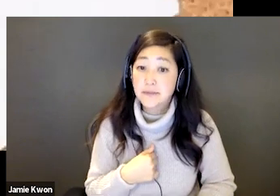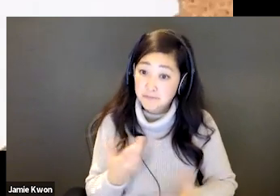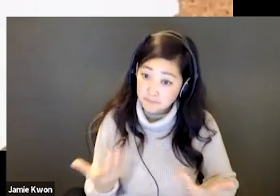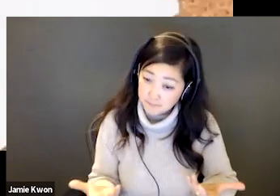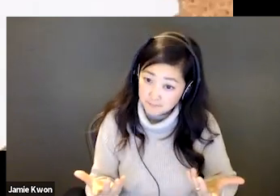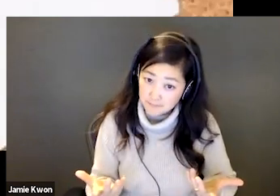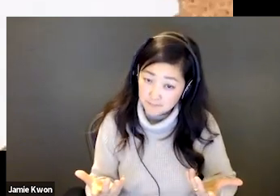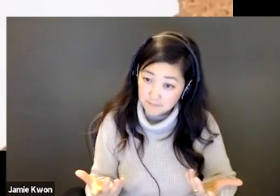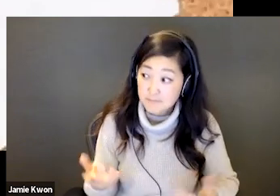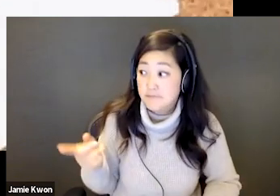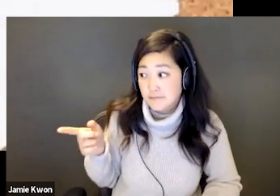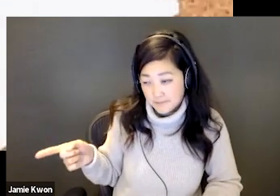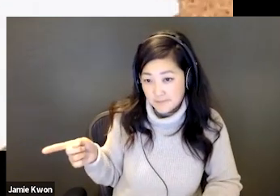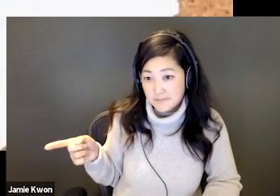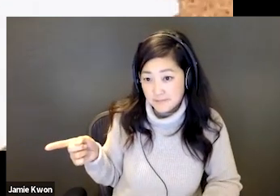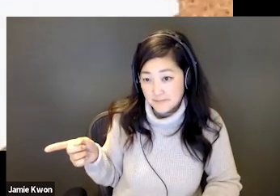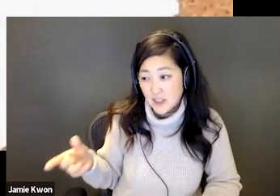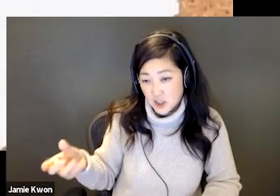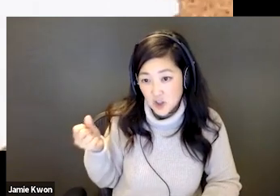However, she did.